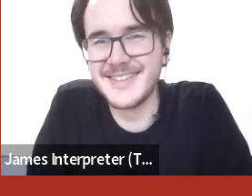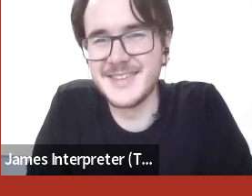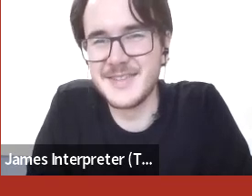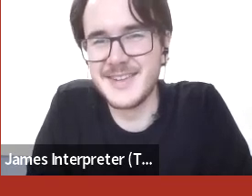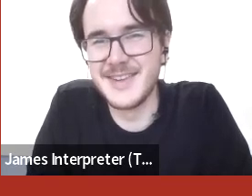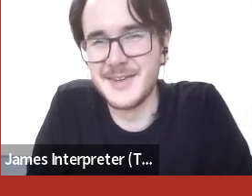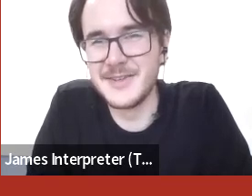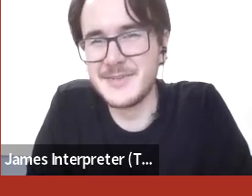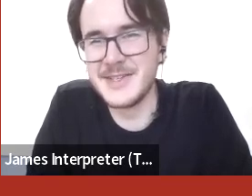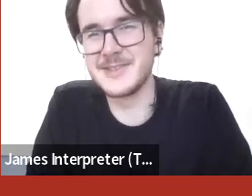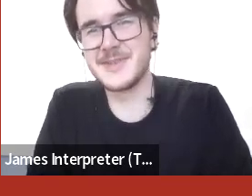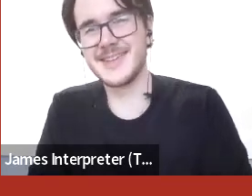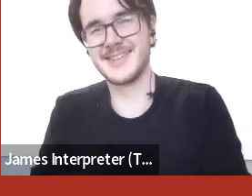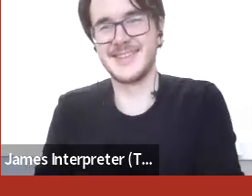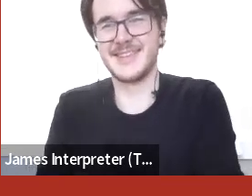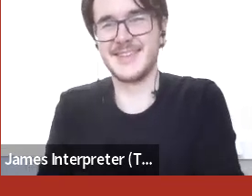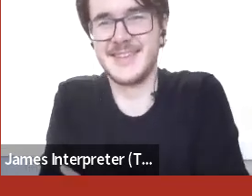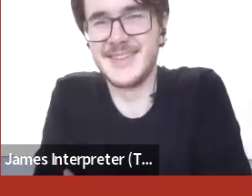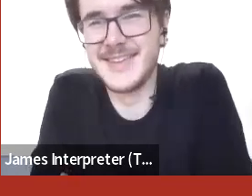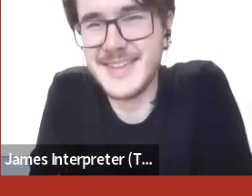Sarah, lovely to meet you as well.